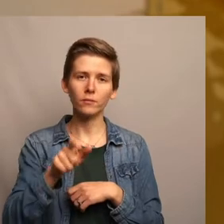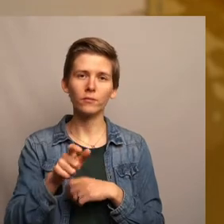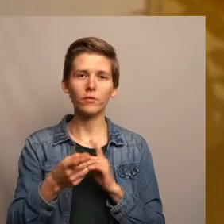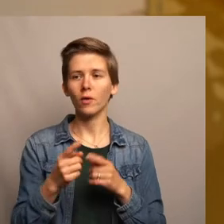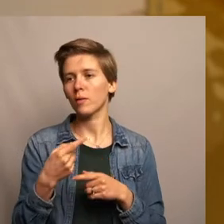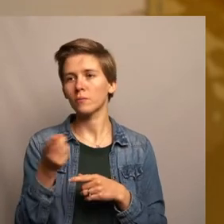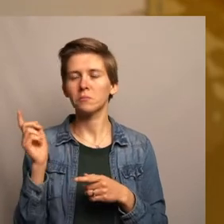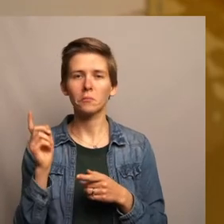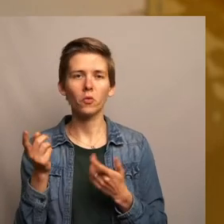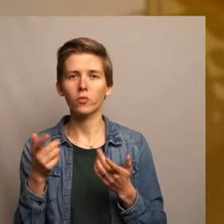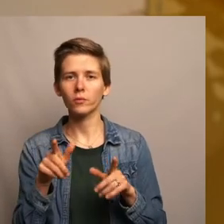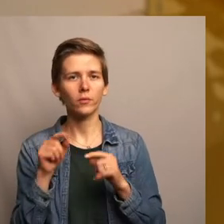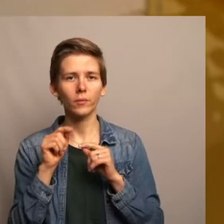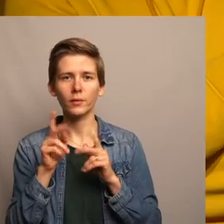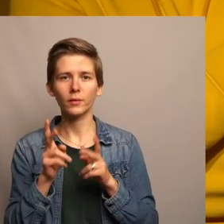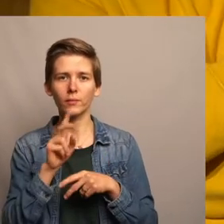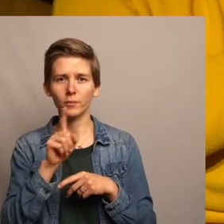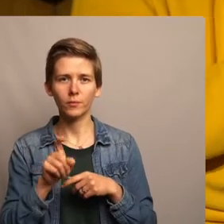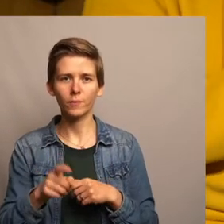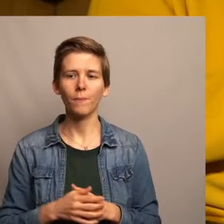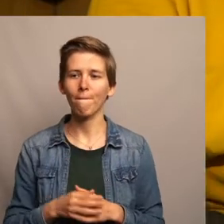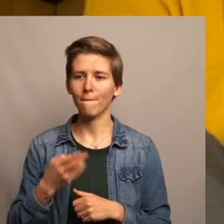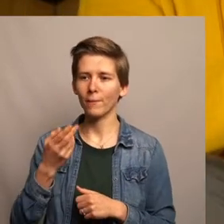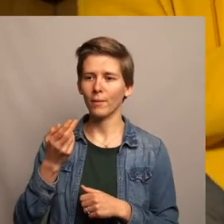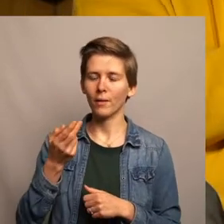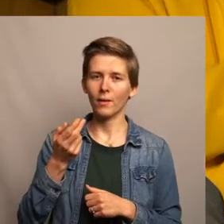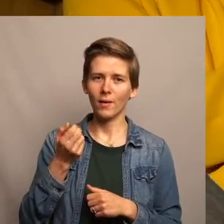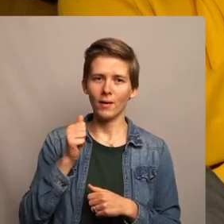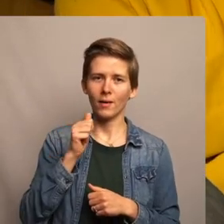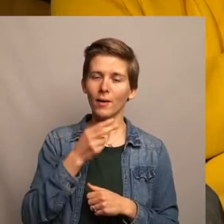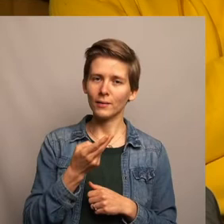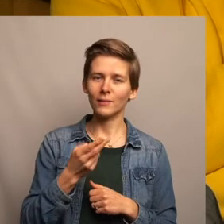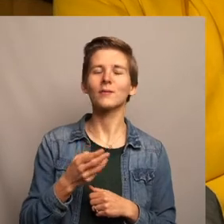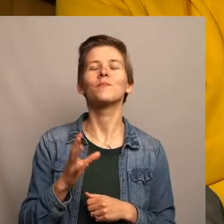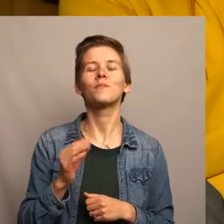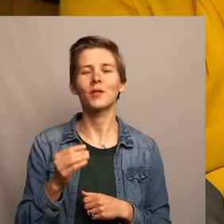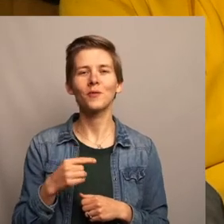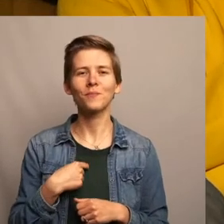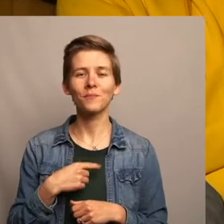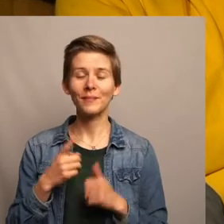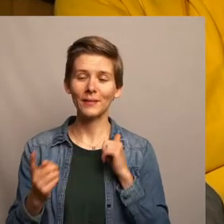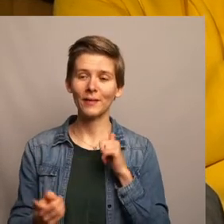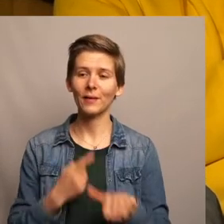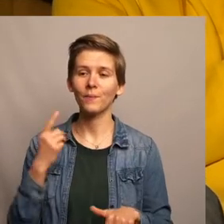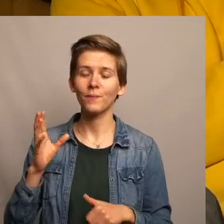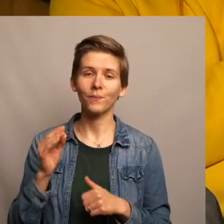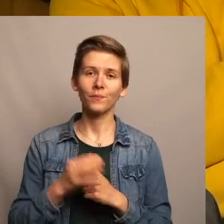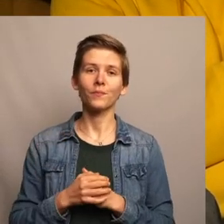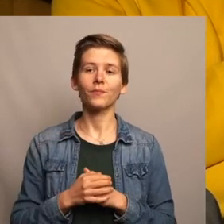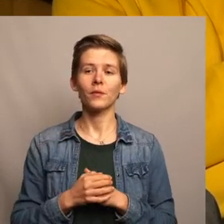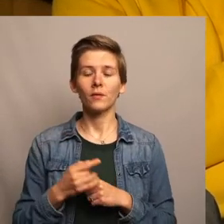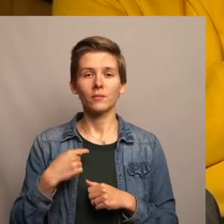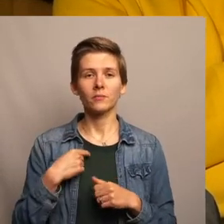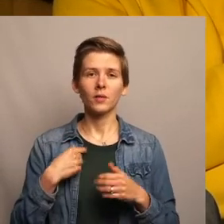notice? Okay, so let's start with that for me, probably yes, the easiest way. I think from, again, like the client that I work with,